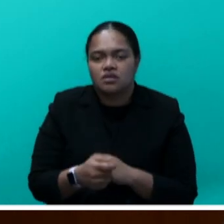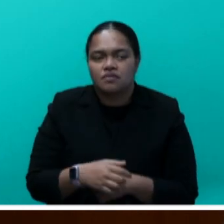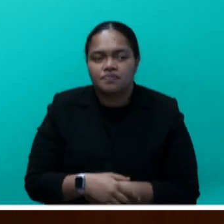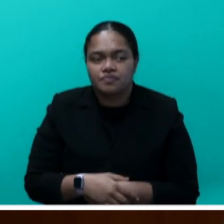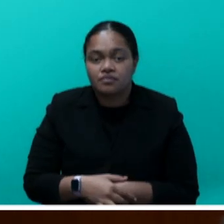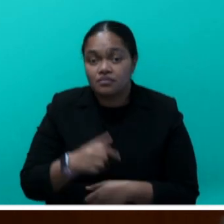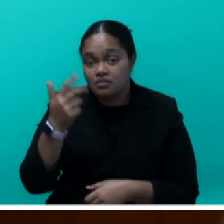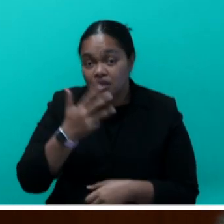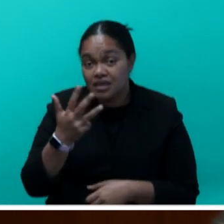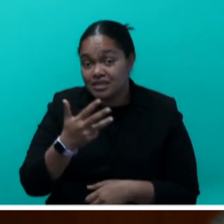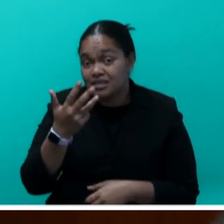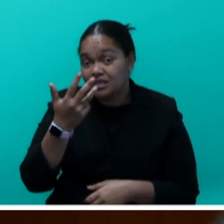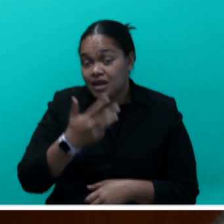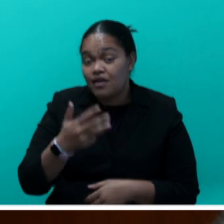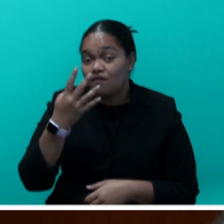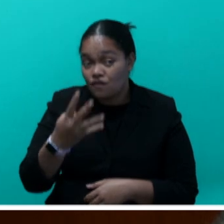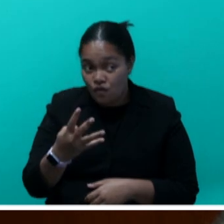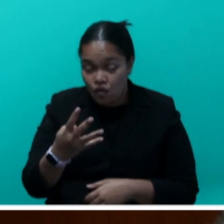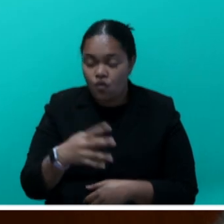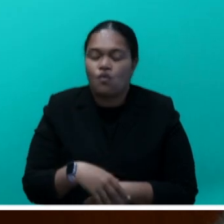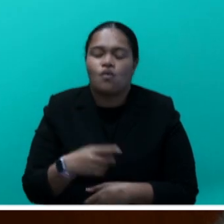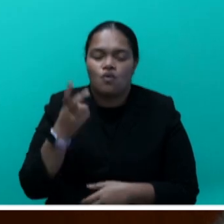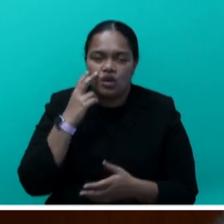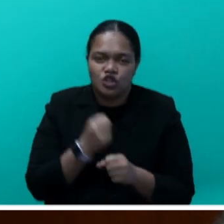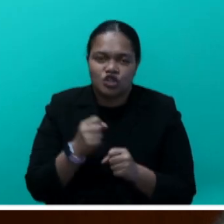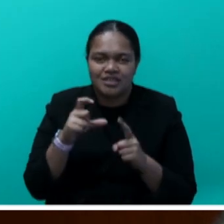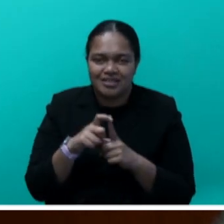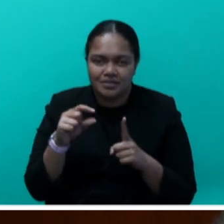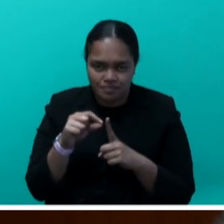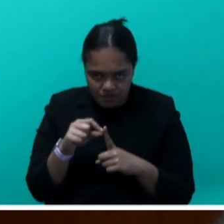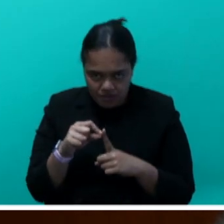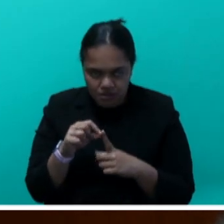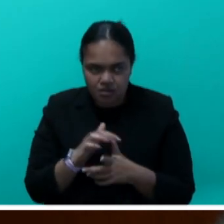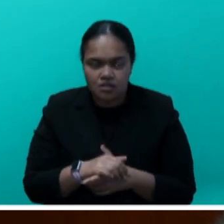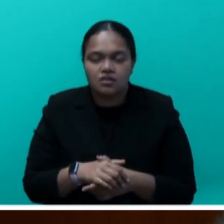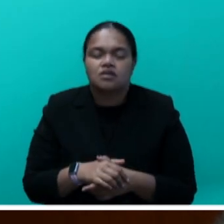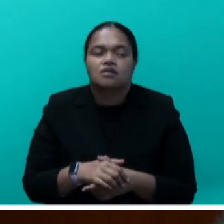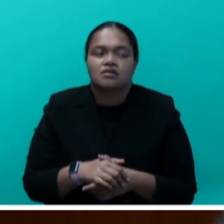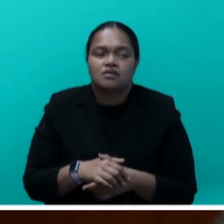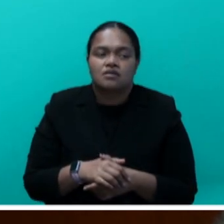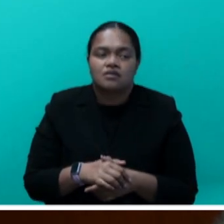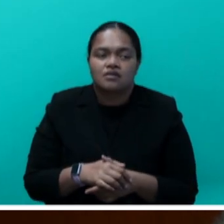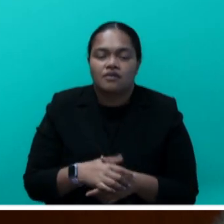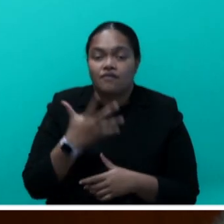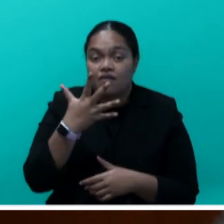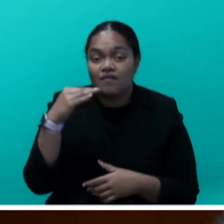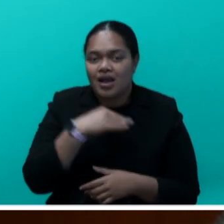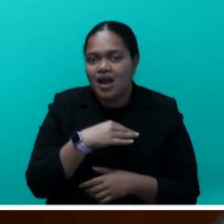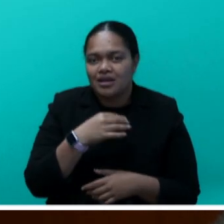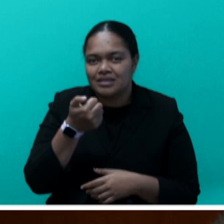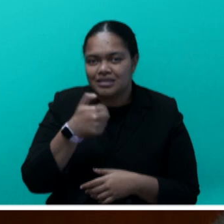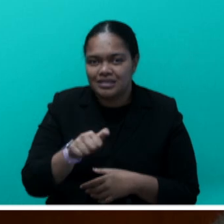Since 1994, China's gross domestic product, or GDP, has increased from just over $560